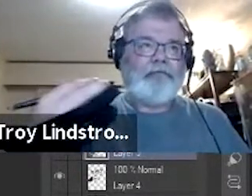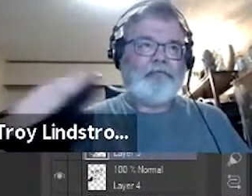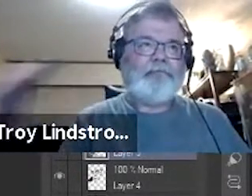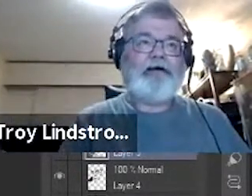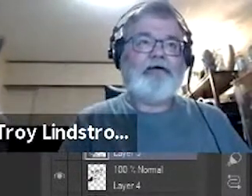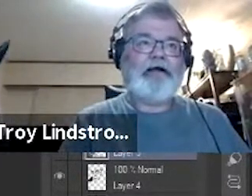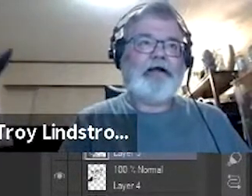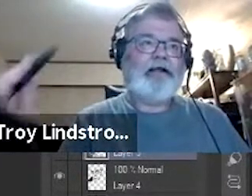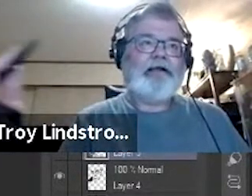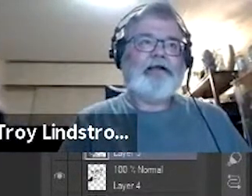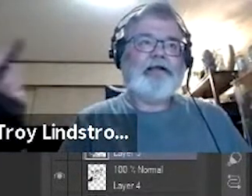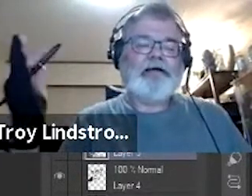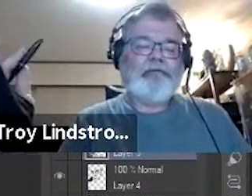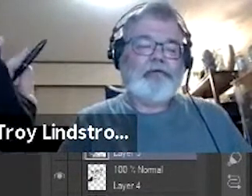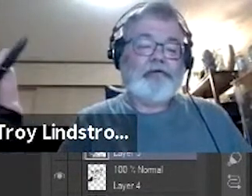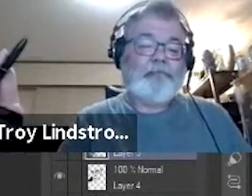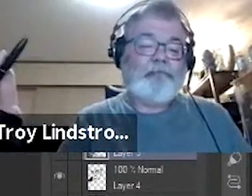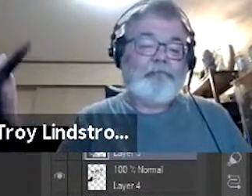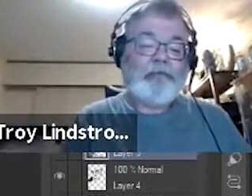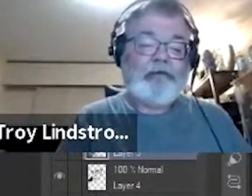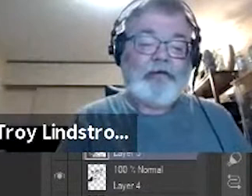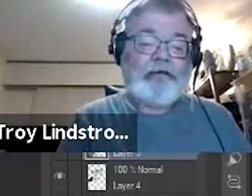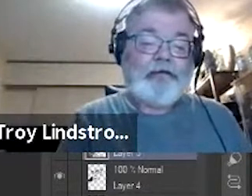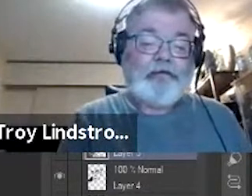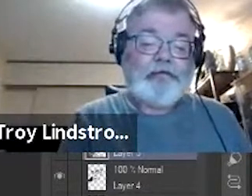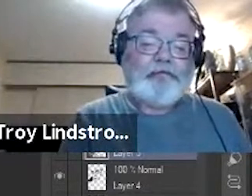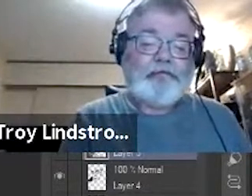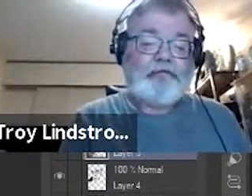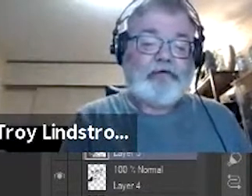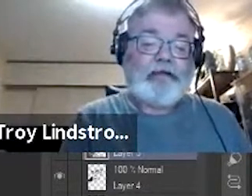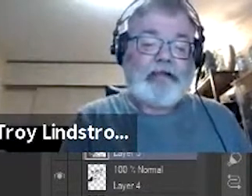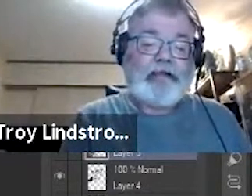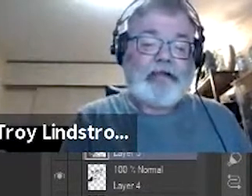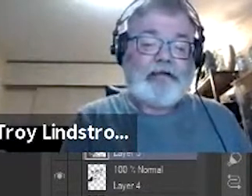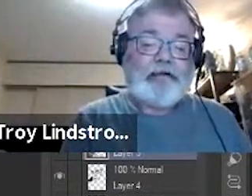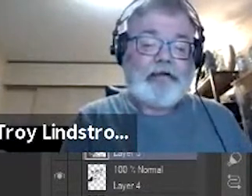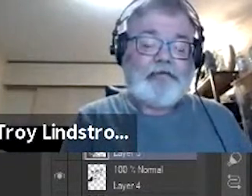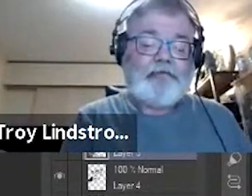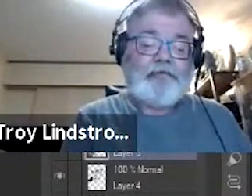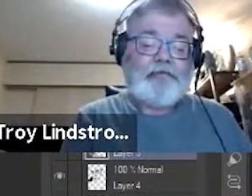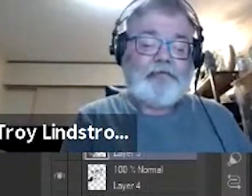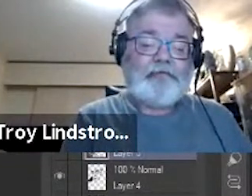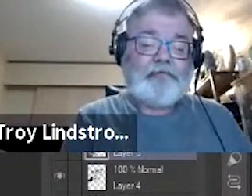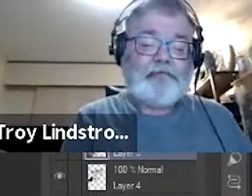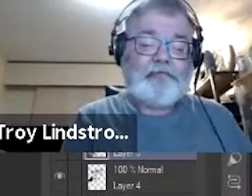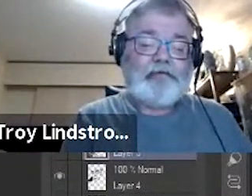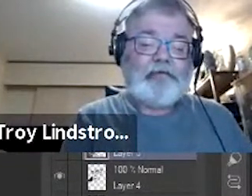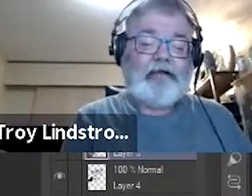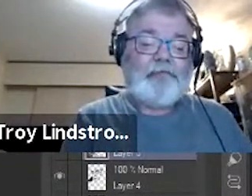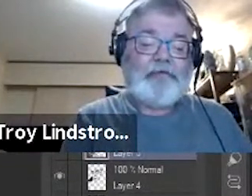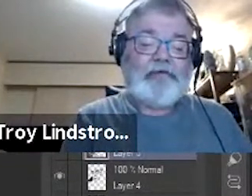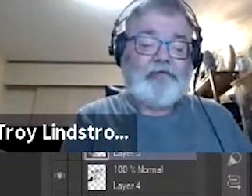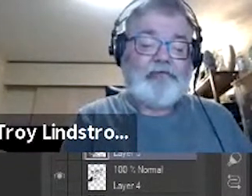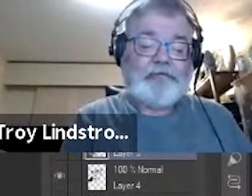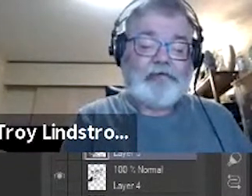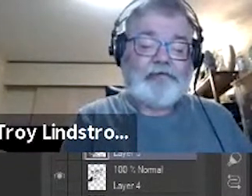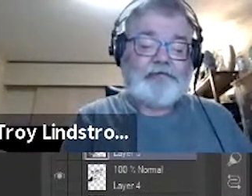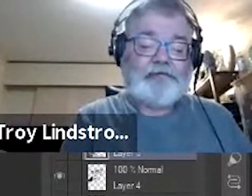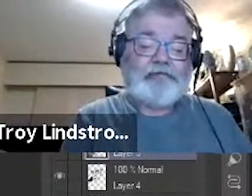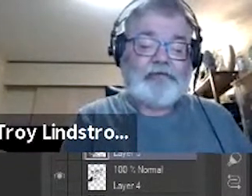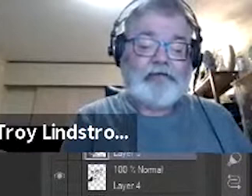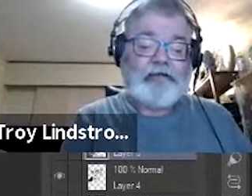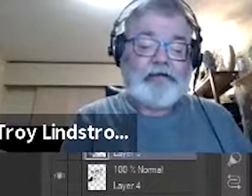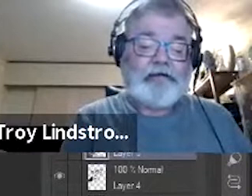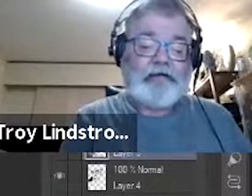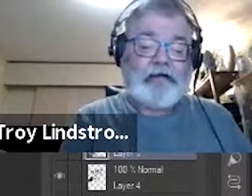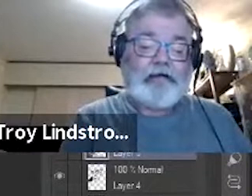I figured I needed to get work. So I tried that, and the thing I found out, it